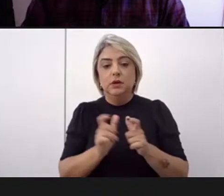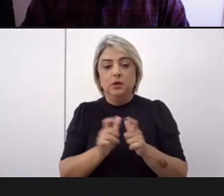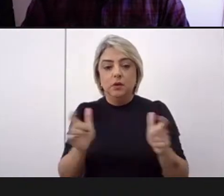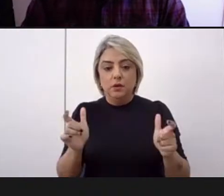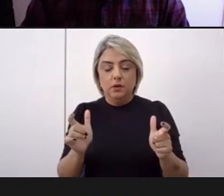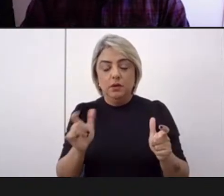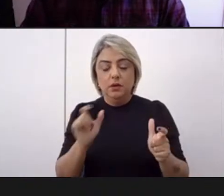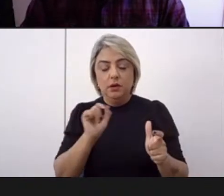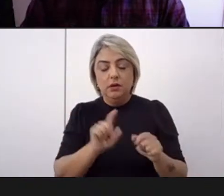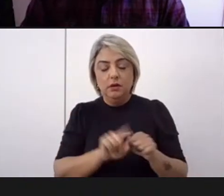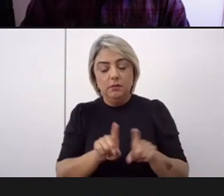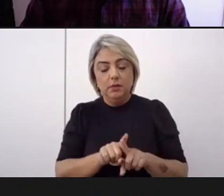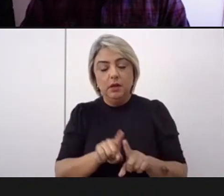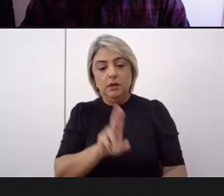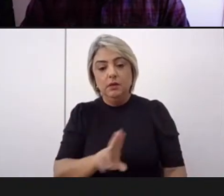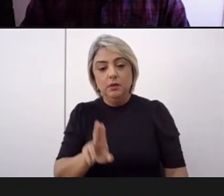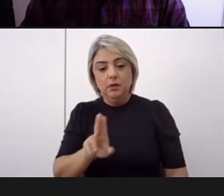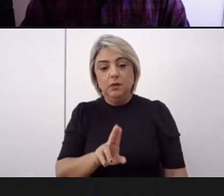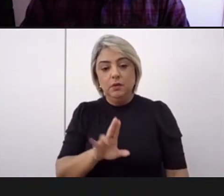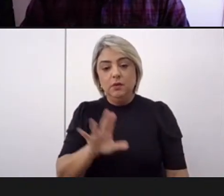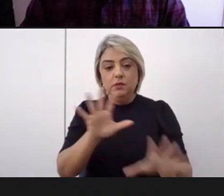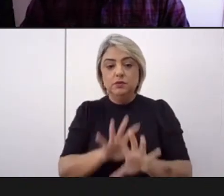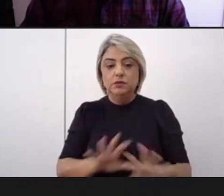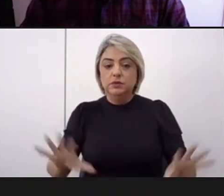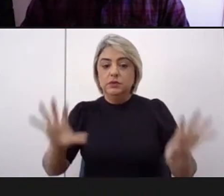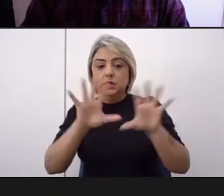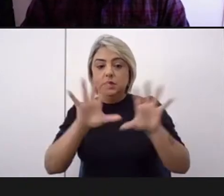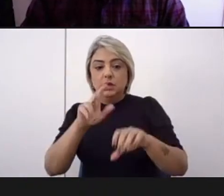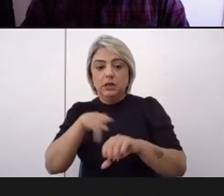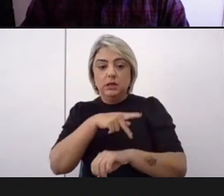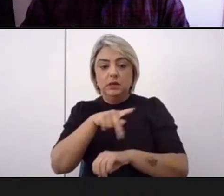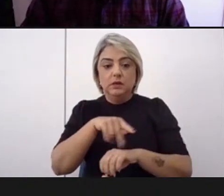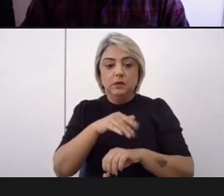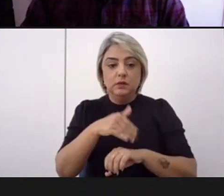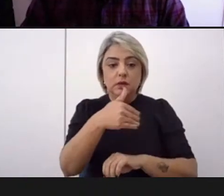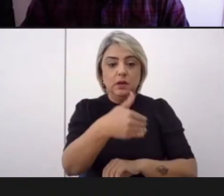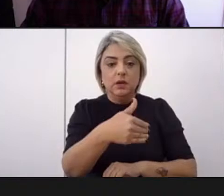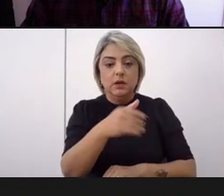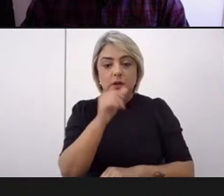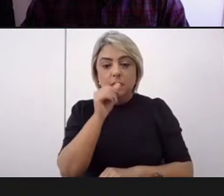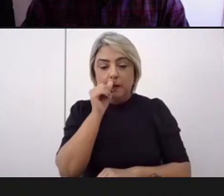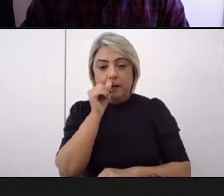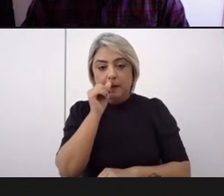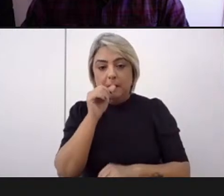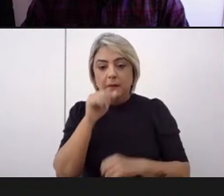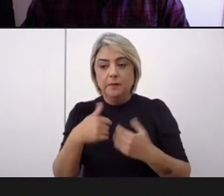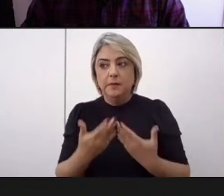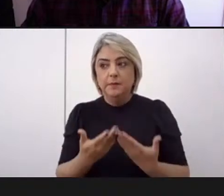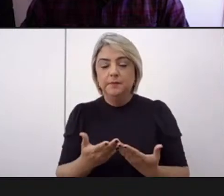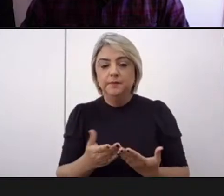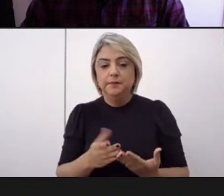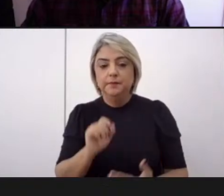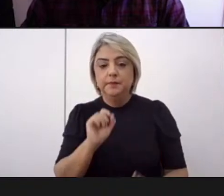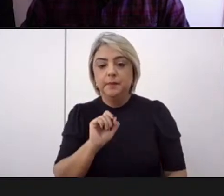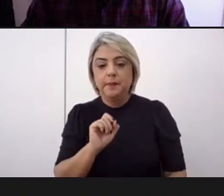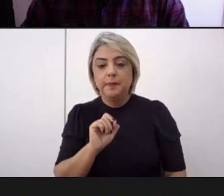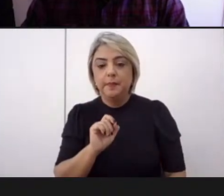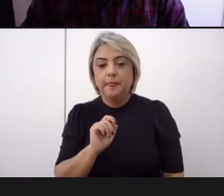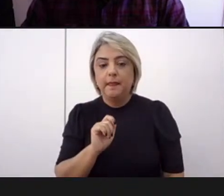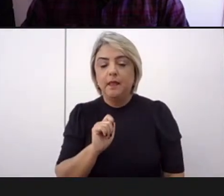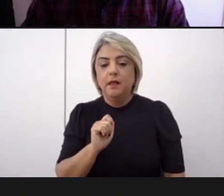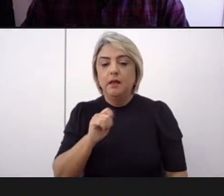to ease their strategy, both at national and international and I'll say global. I distinguish